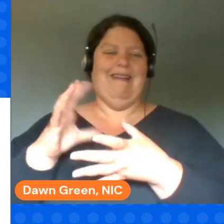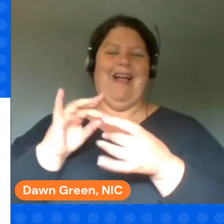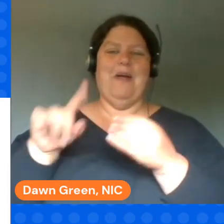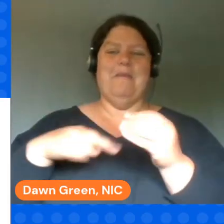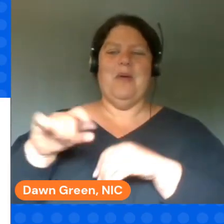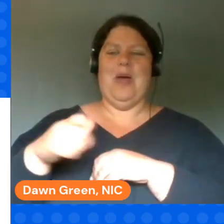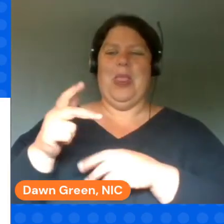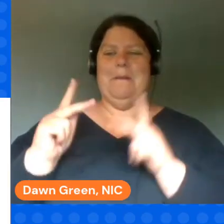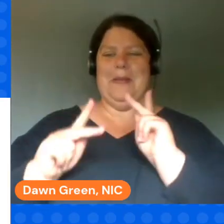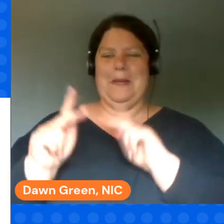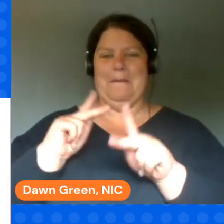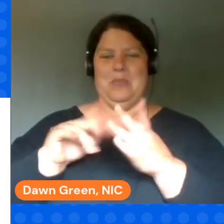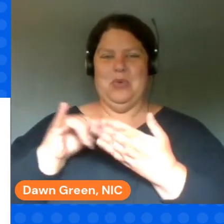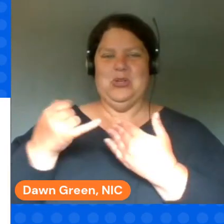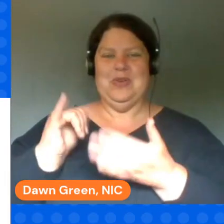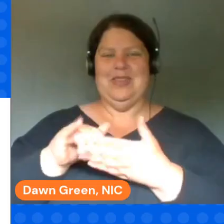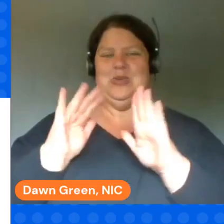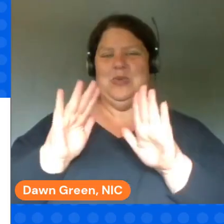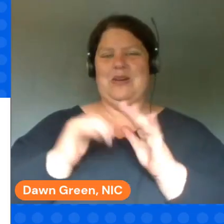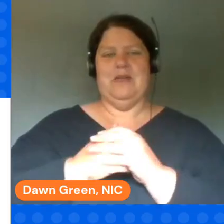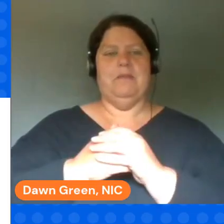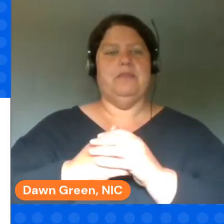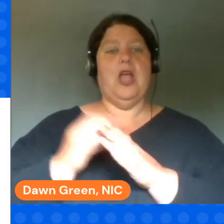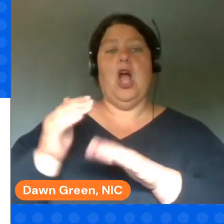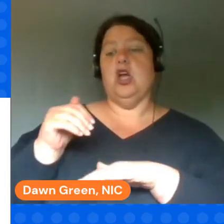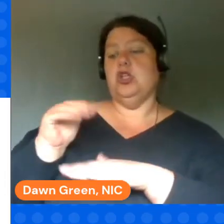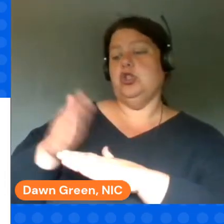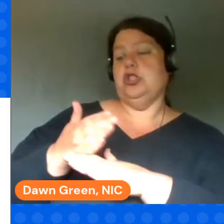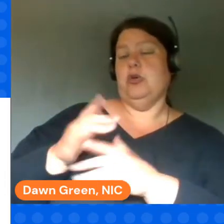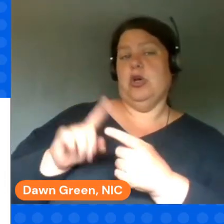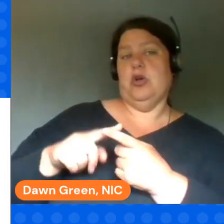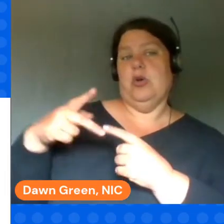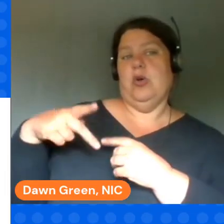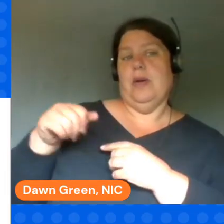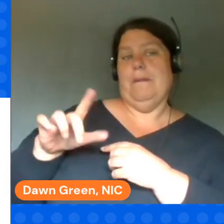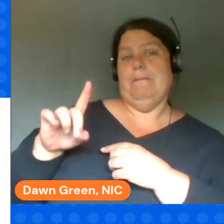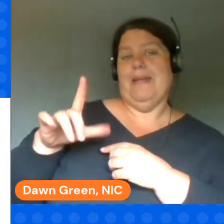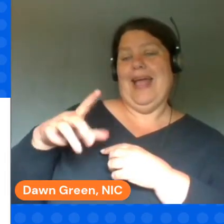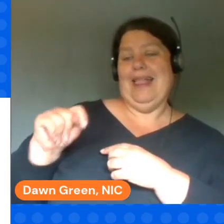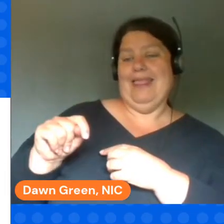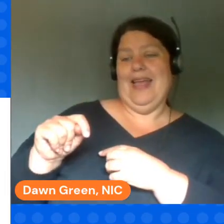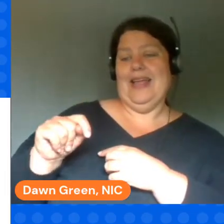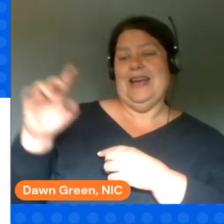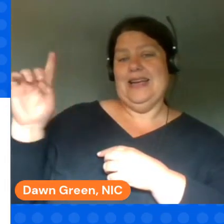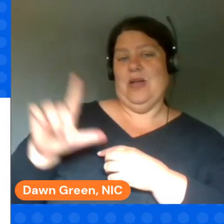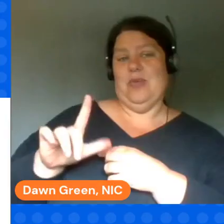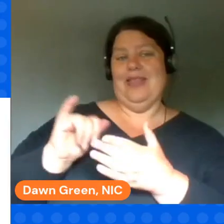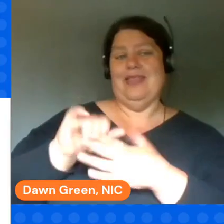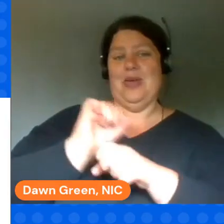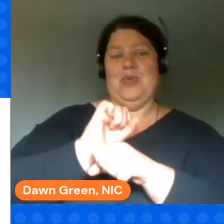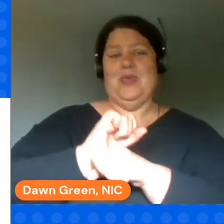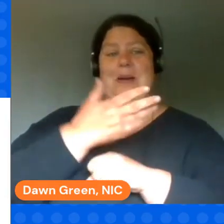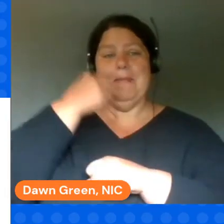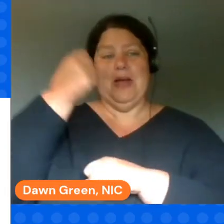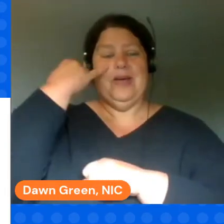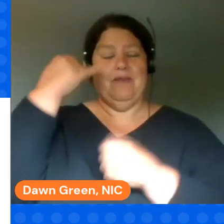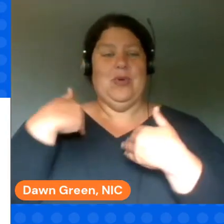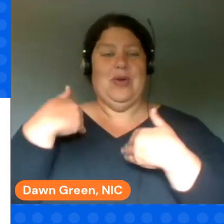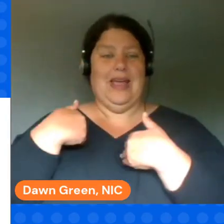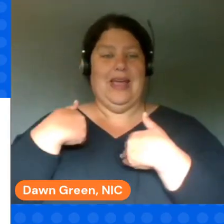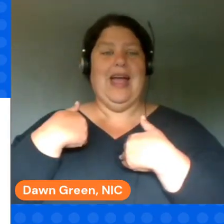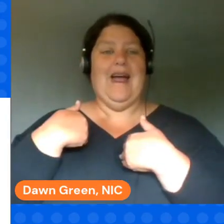space. Sharing to Padlet and downloading projects from Padlet works a lot more seamlessly if you have the Padlet mobile